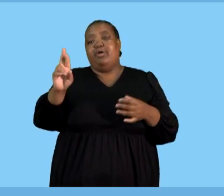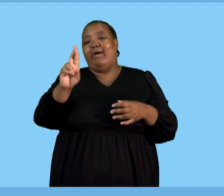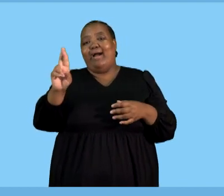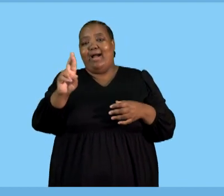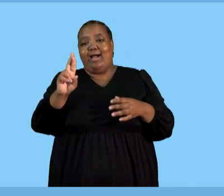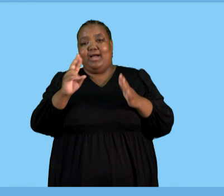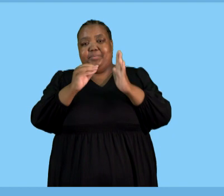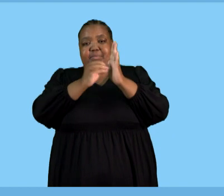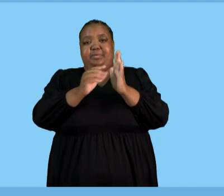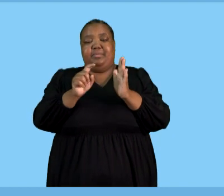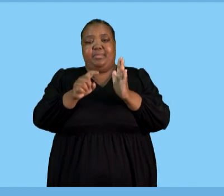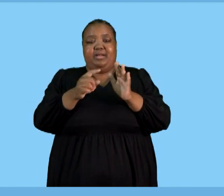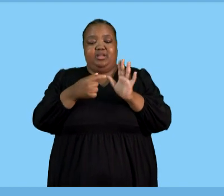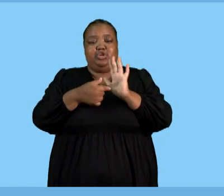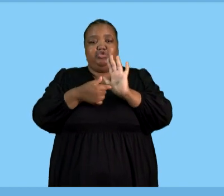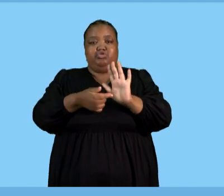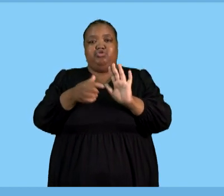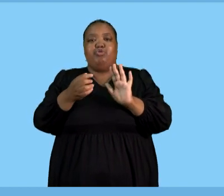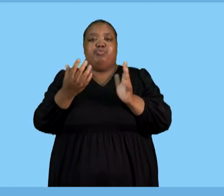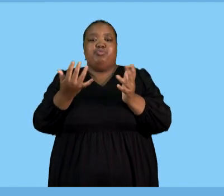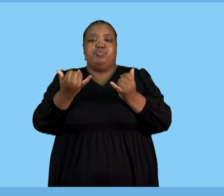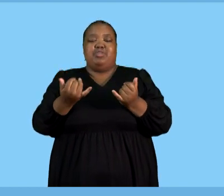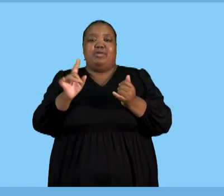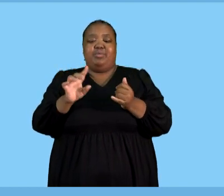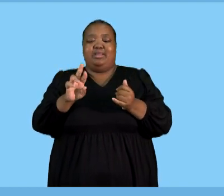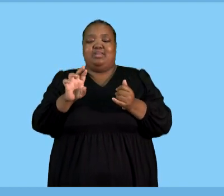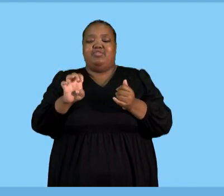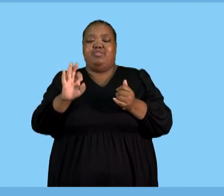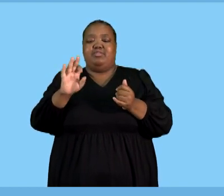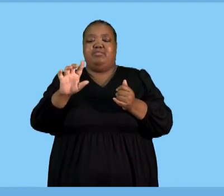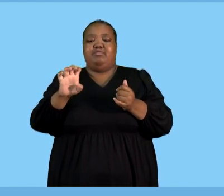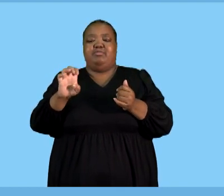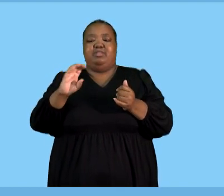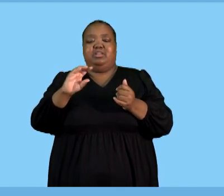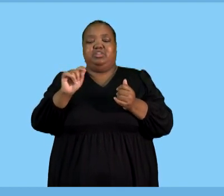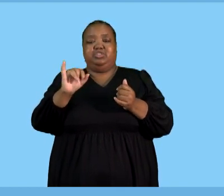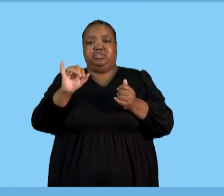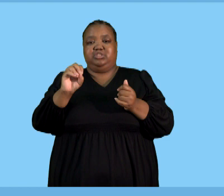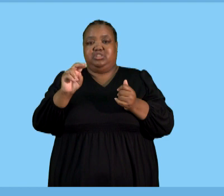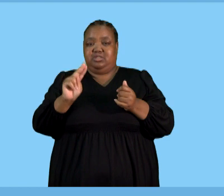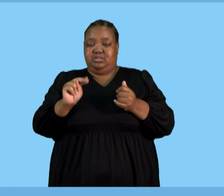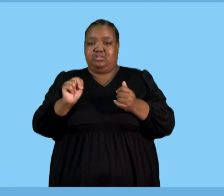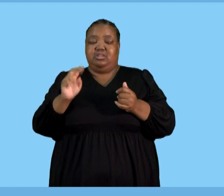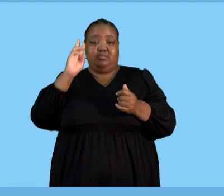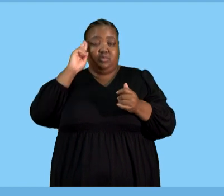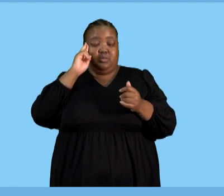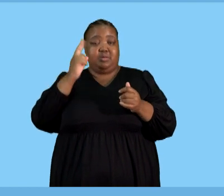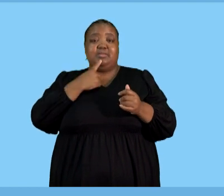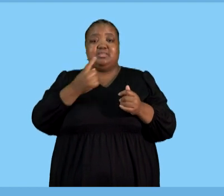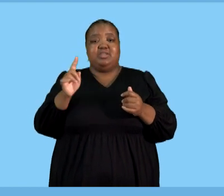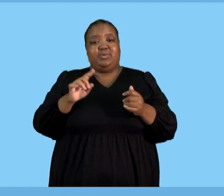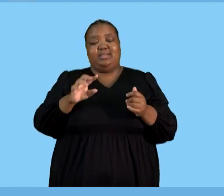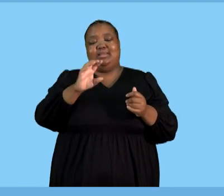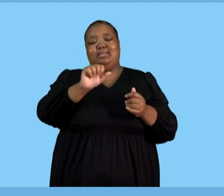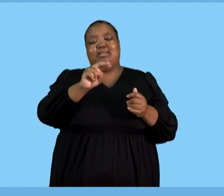r to show that this is our angle of reflection. Remember, we said that those two angles are always going to be equal. So